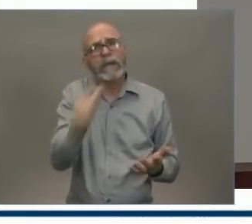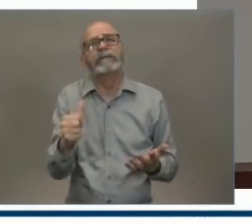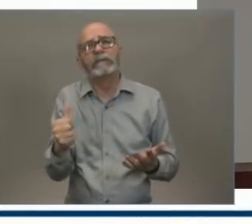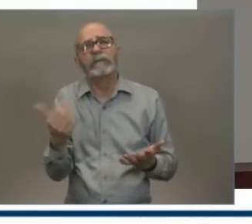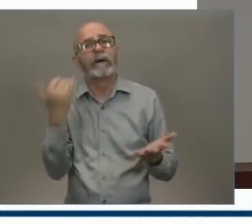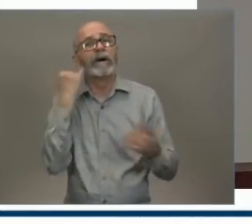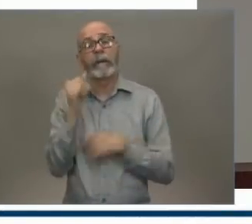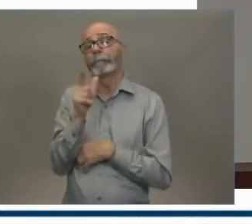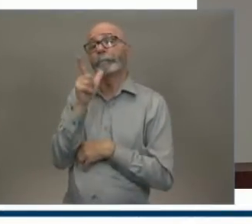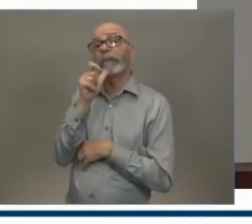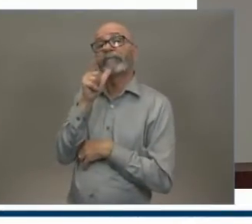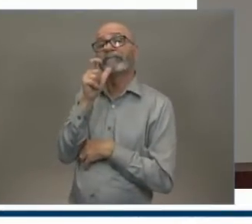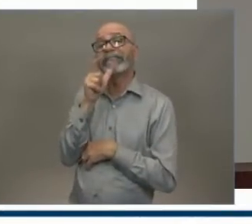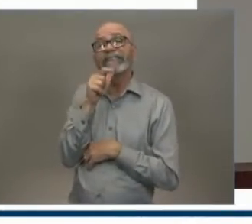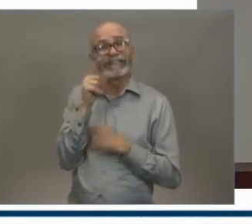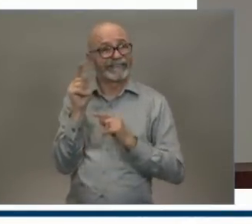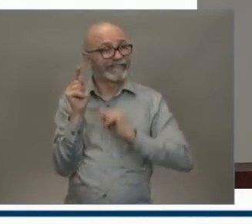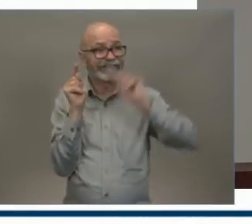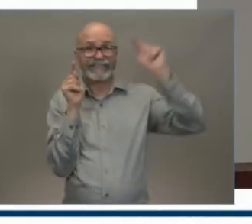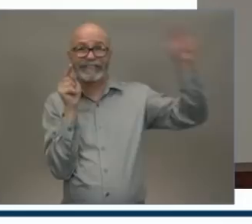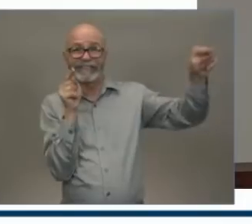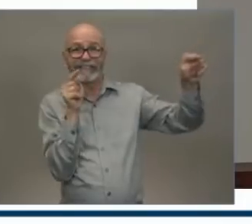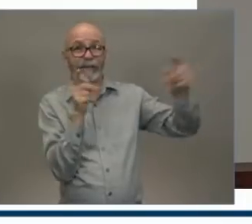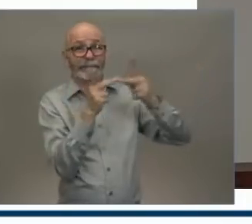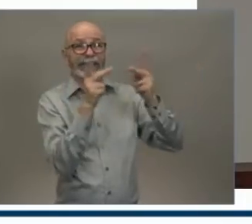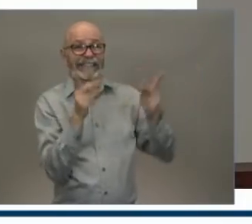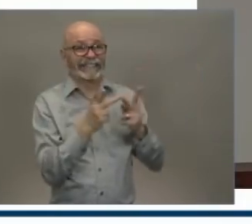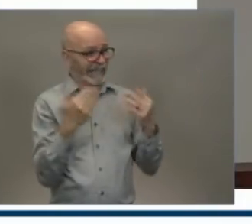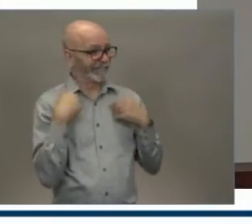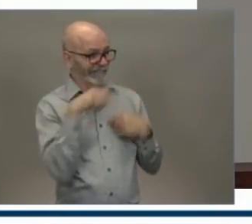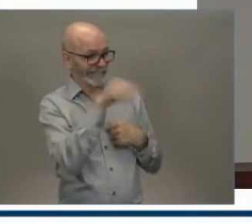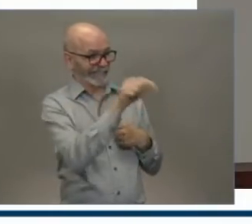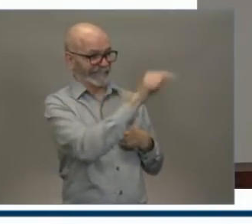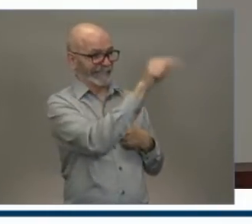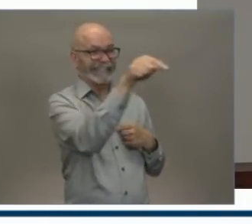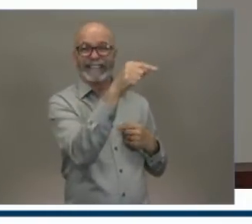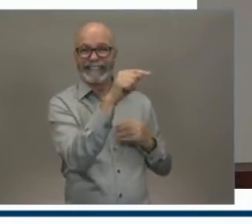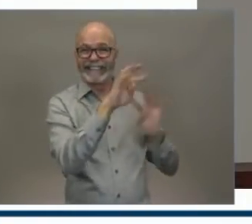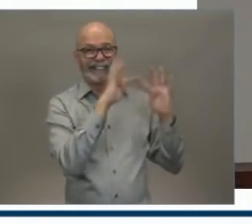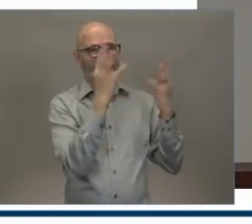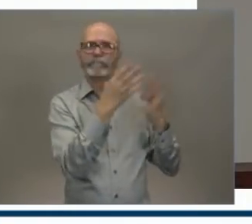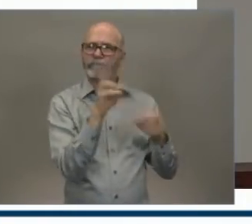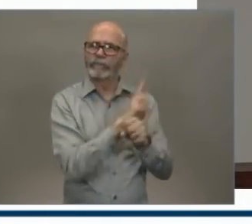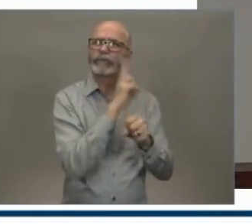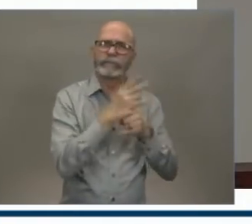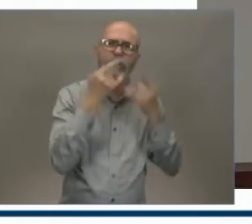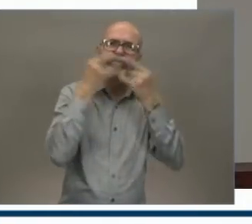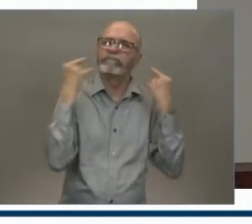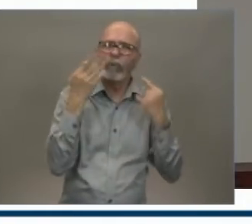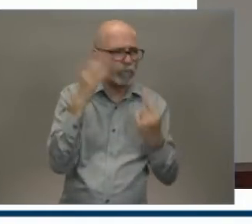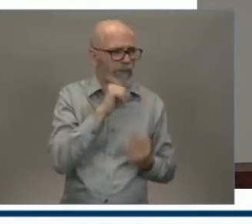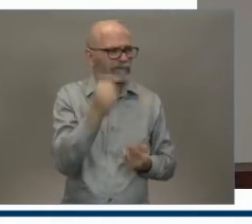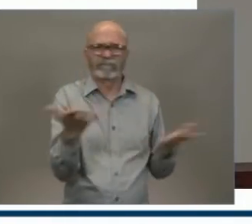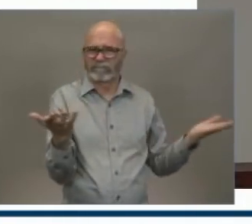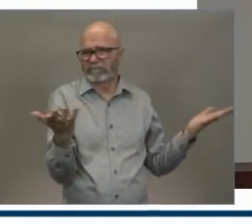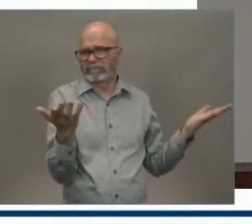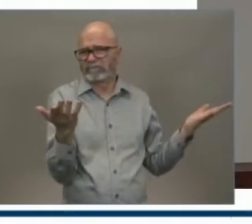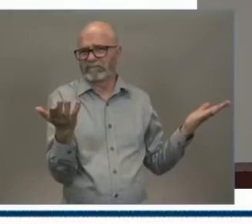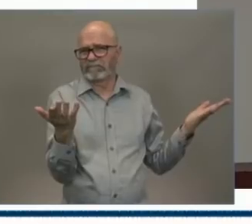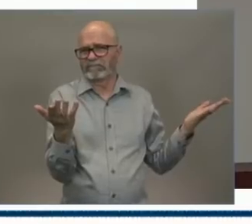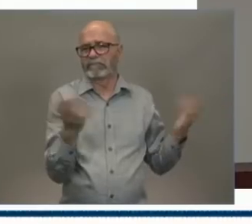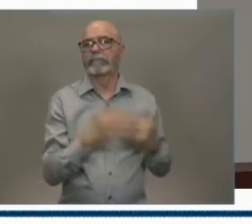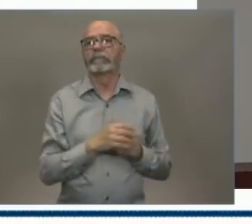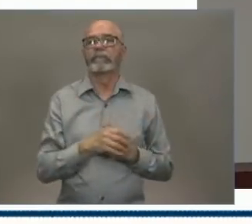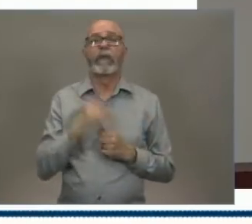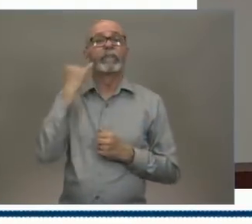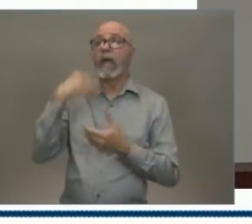place, that you're around other people, especially outside of your household. Masking is a good idea. If you're in an outdoor public place where there's